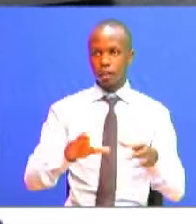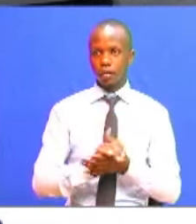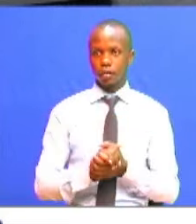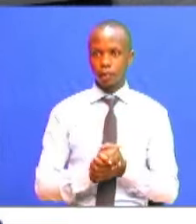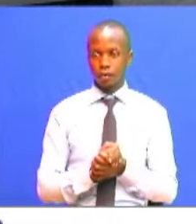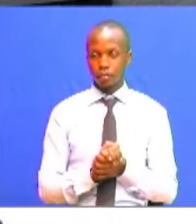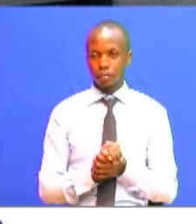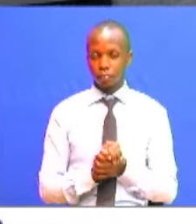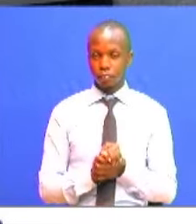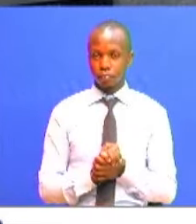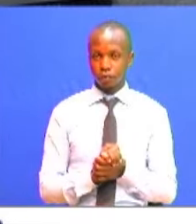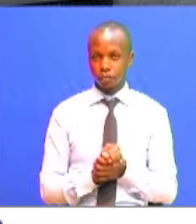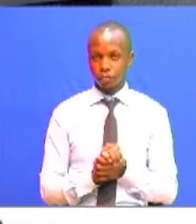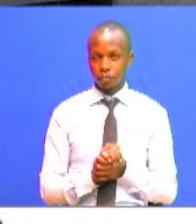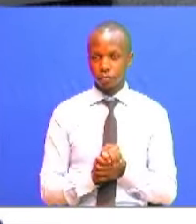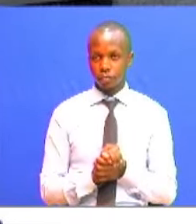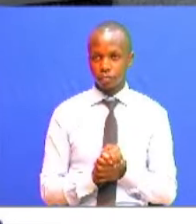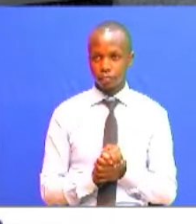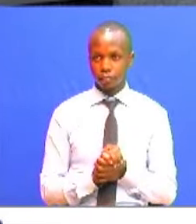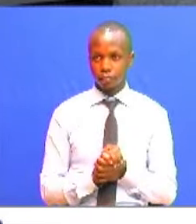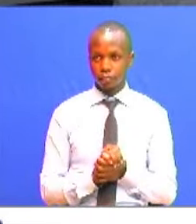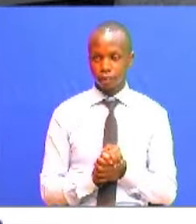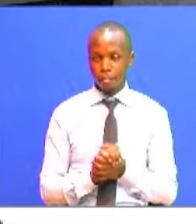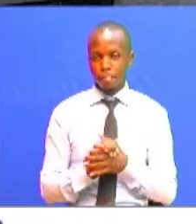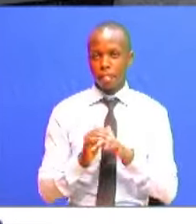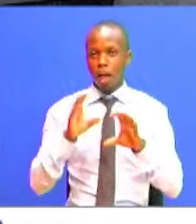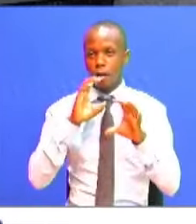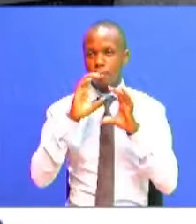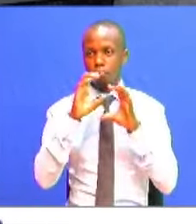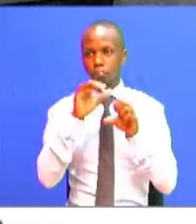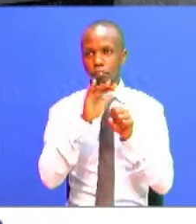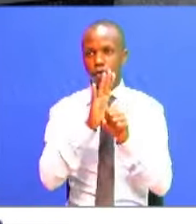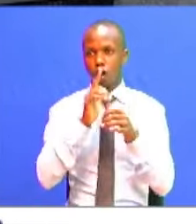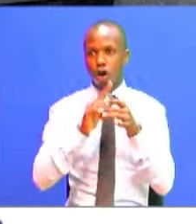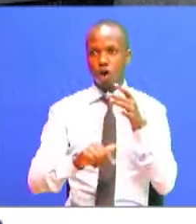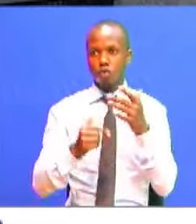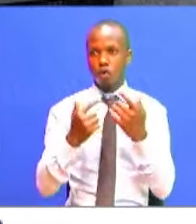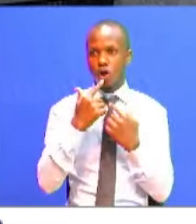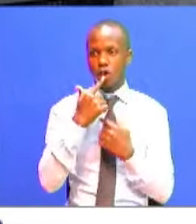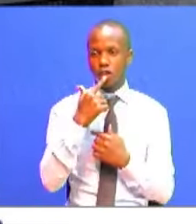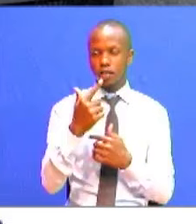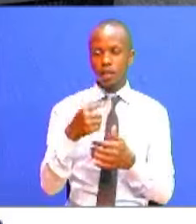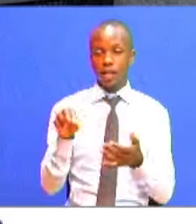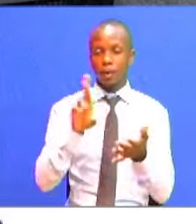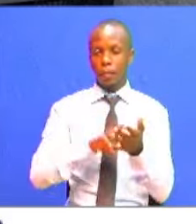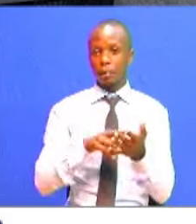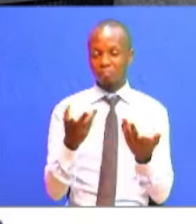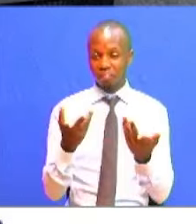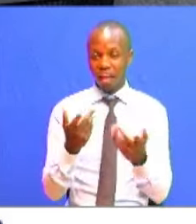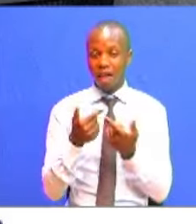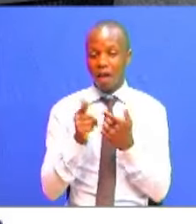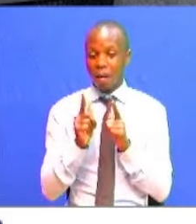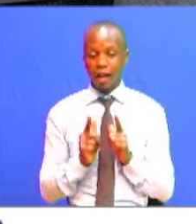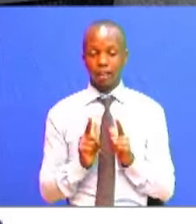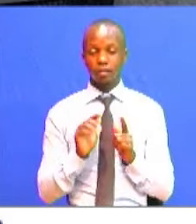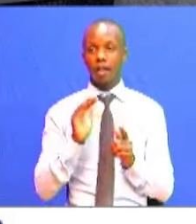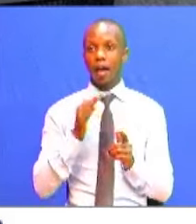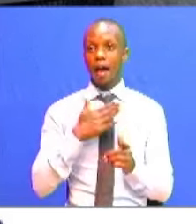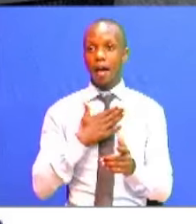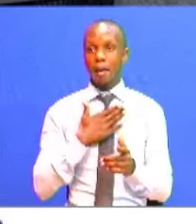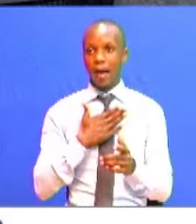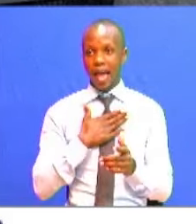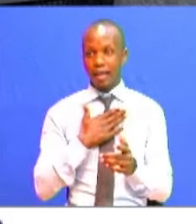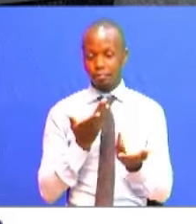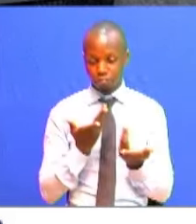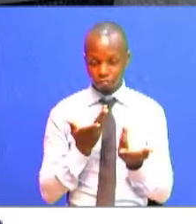I don't want to get into so much of what was said and to repeat, but mine, Chair, is just to bring to